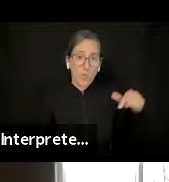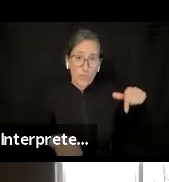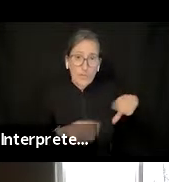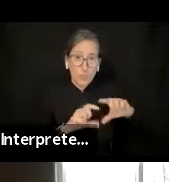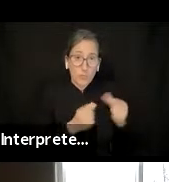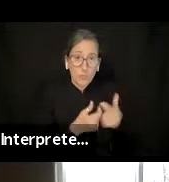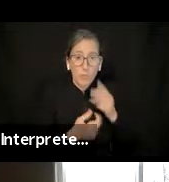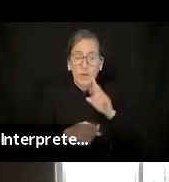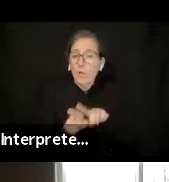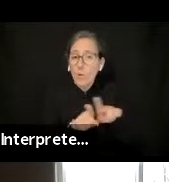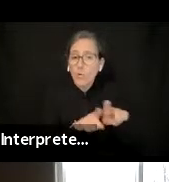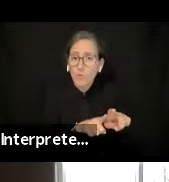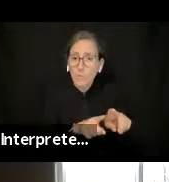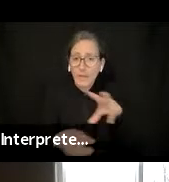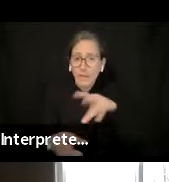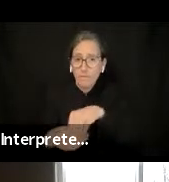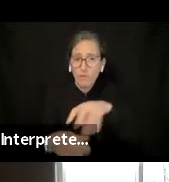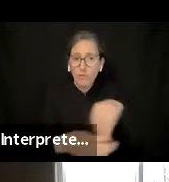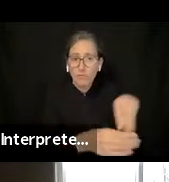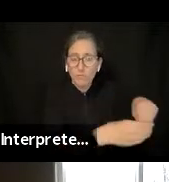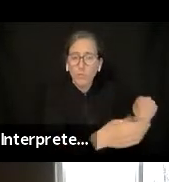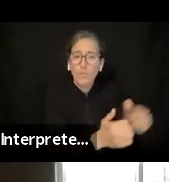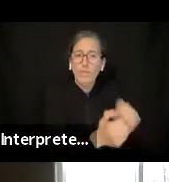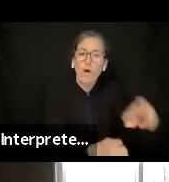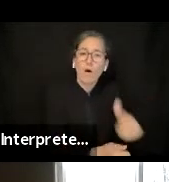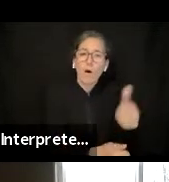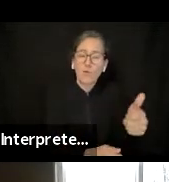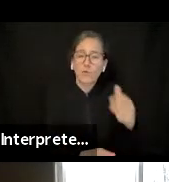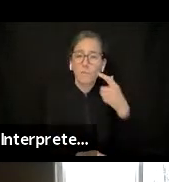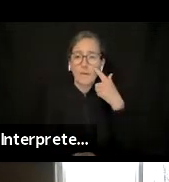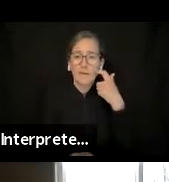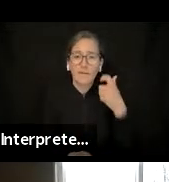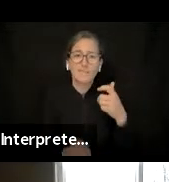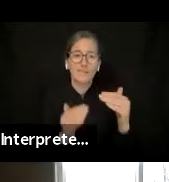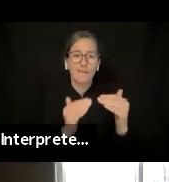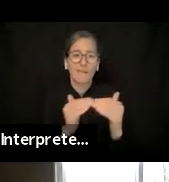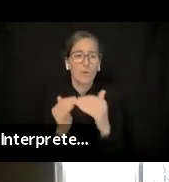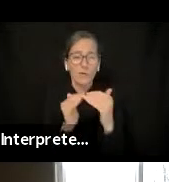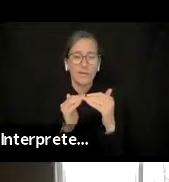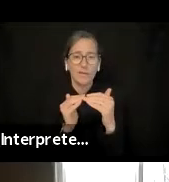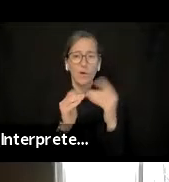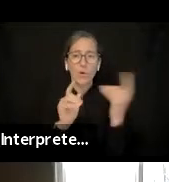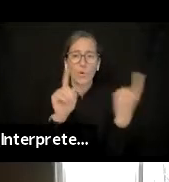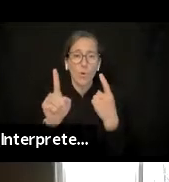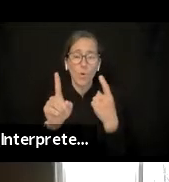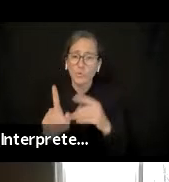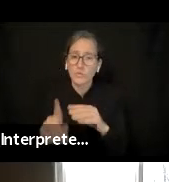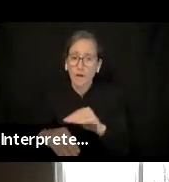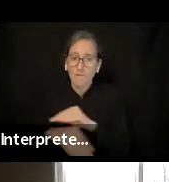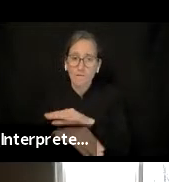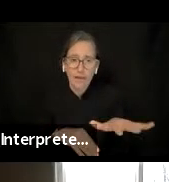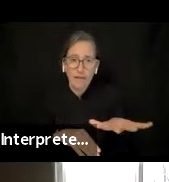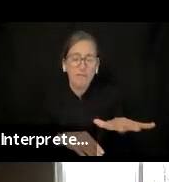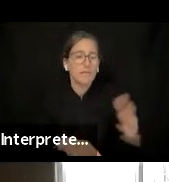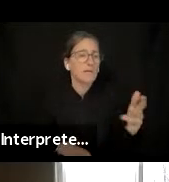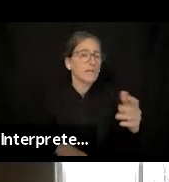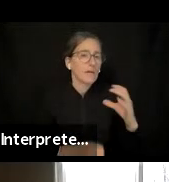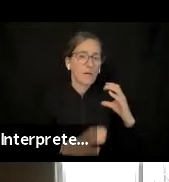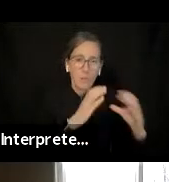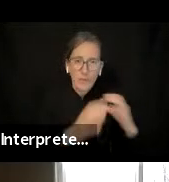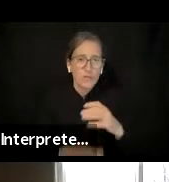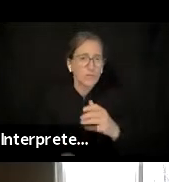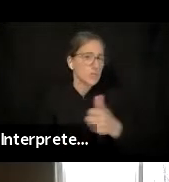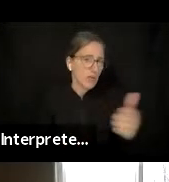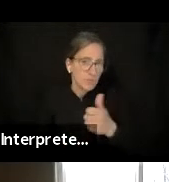solve issues that are part of those council goals, transportation, housing, et cetera. So we do try to integrate